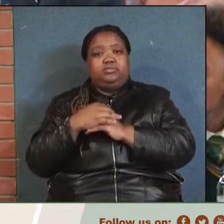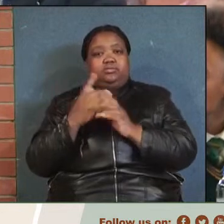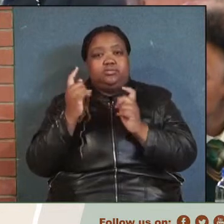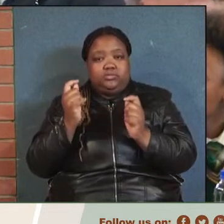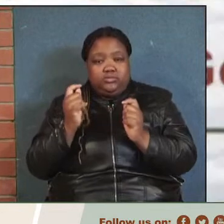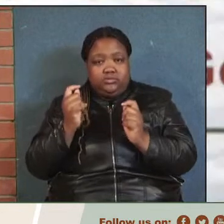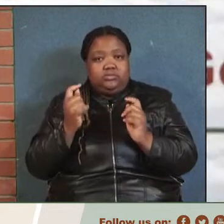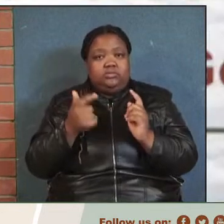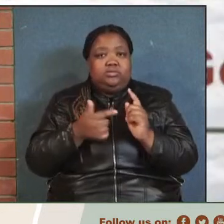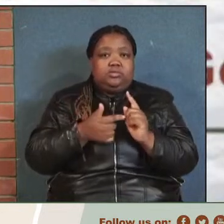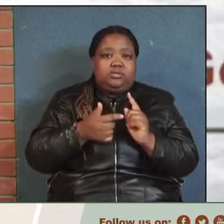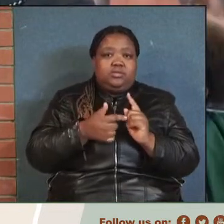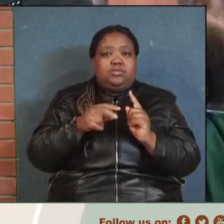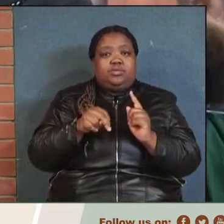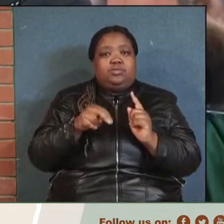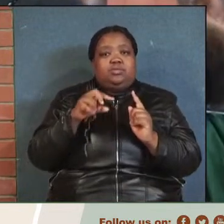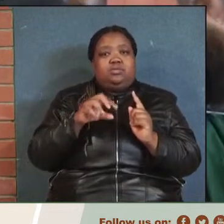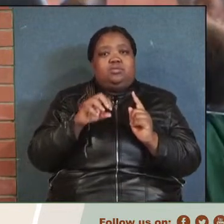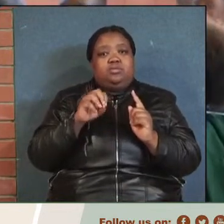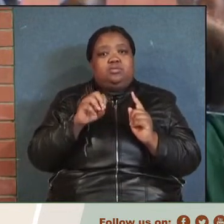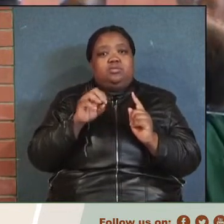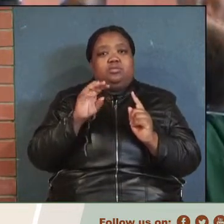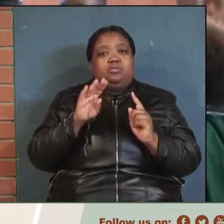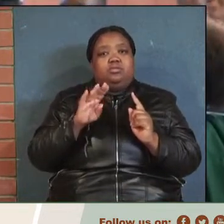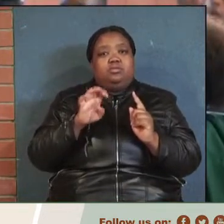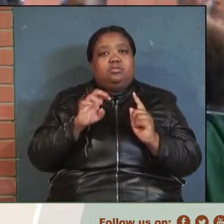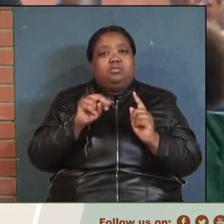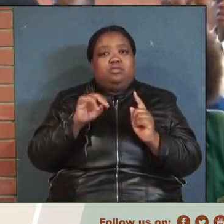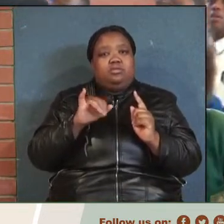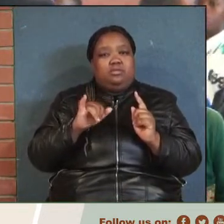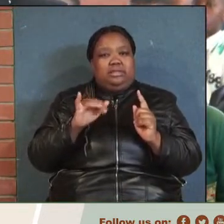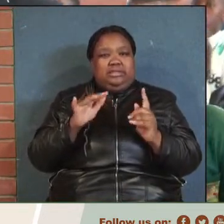Honorable Ngobeni. Ouch. So,